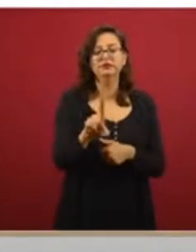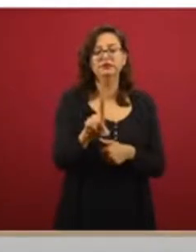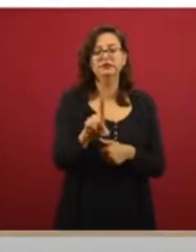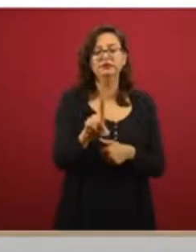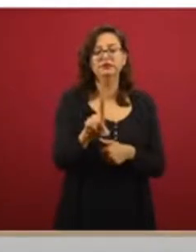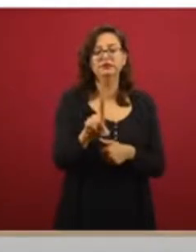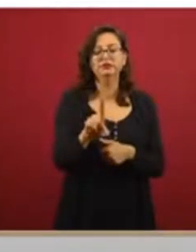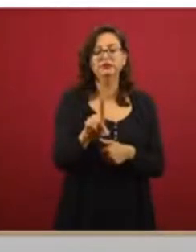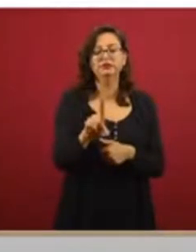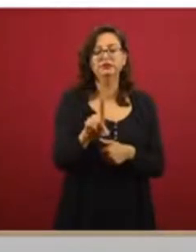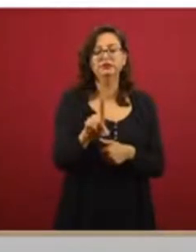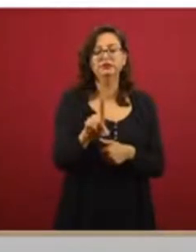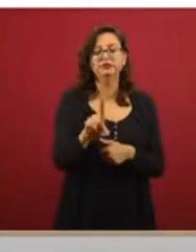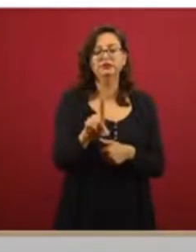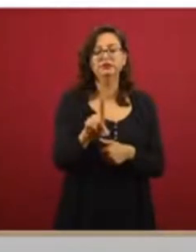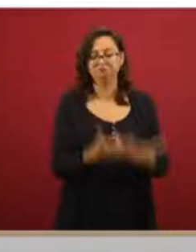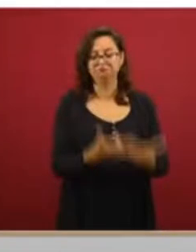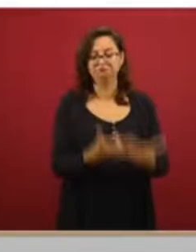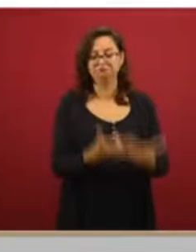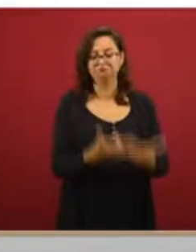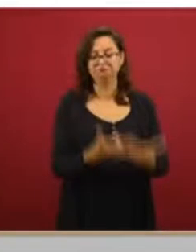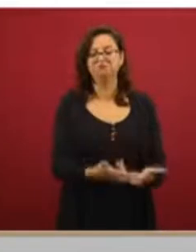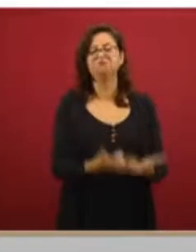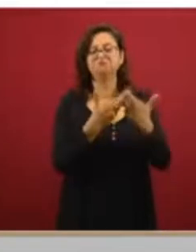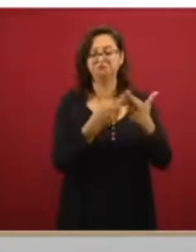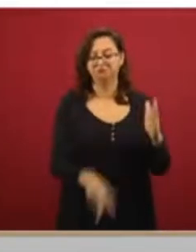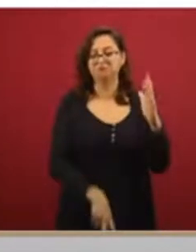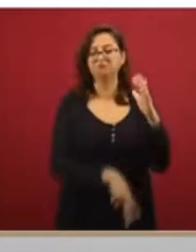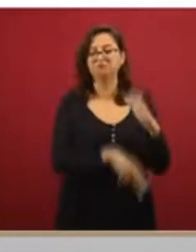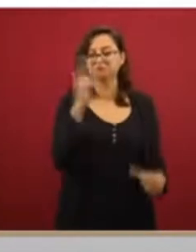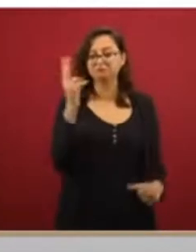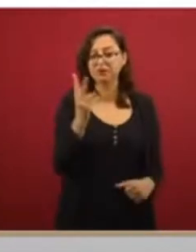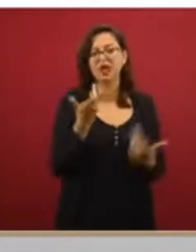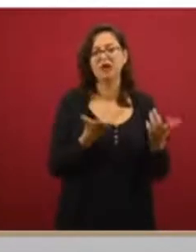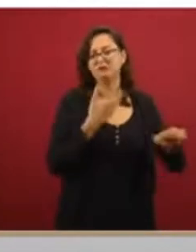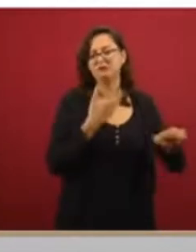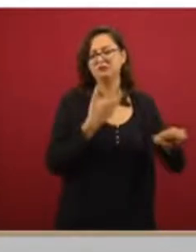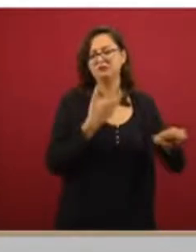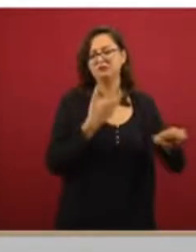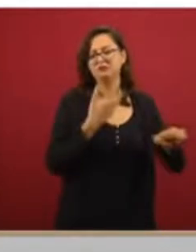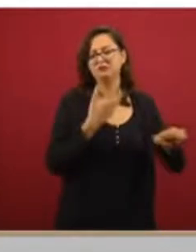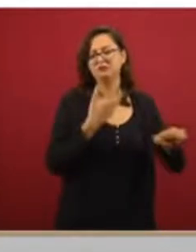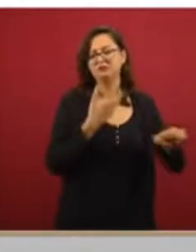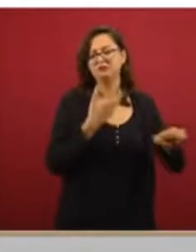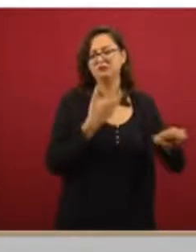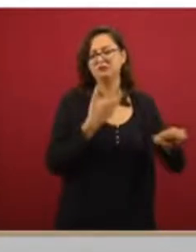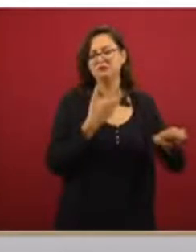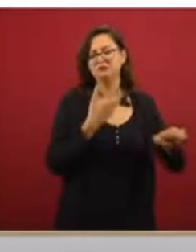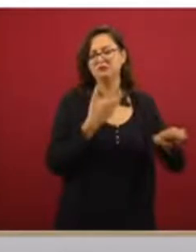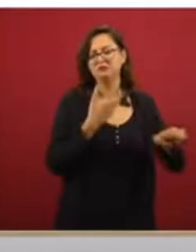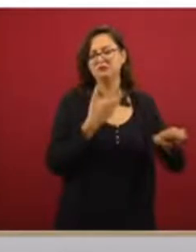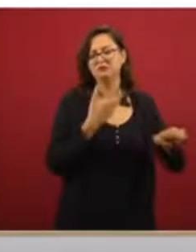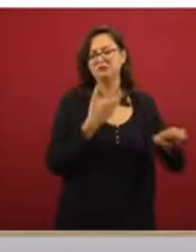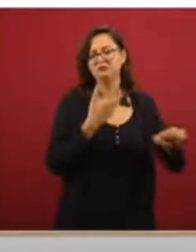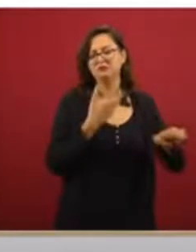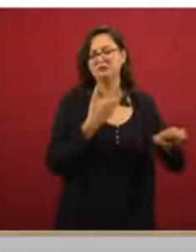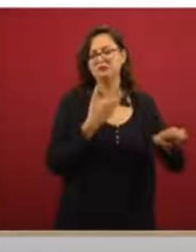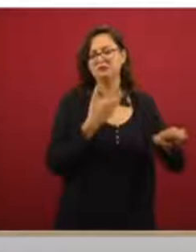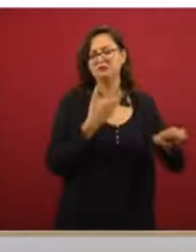are at the disposal. Con variaciones entre las entidades federativas. With variations in the